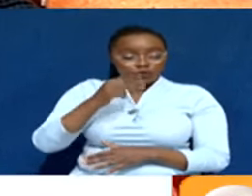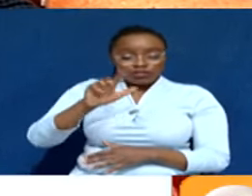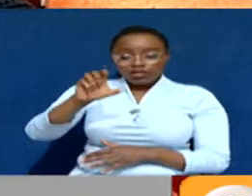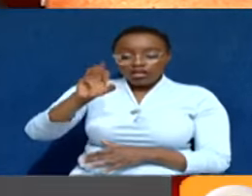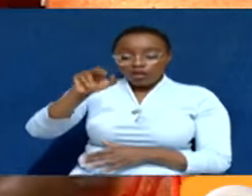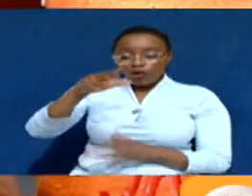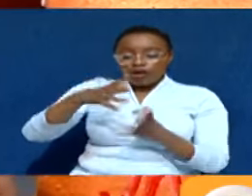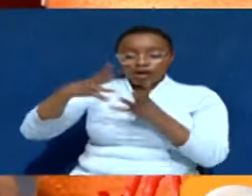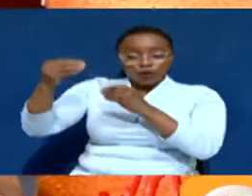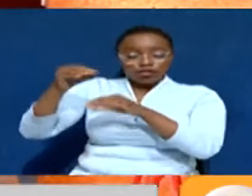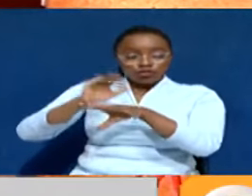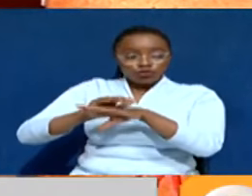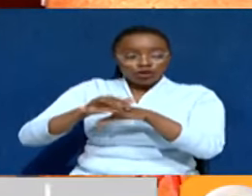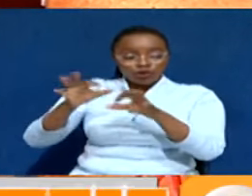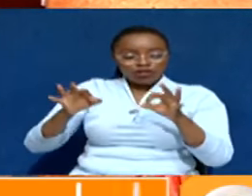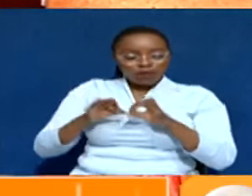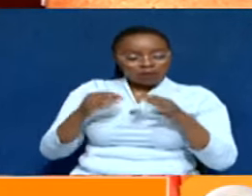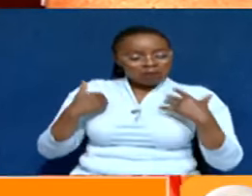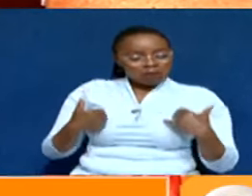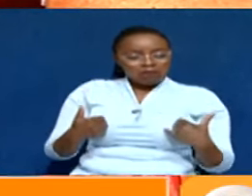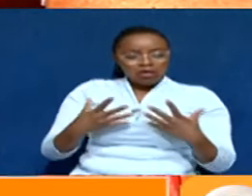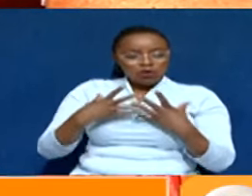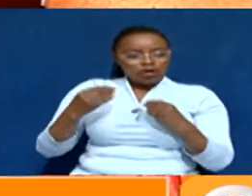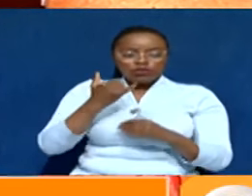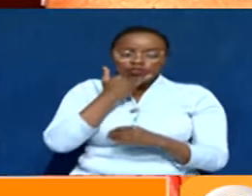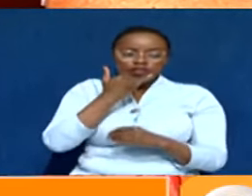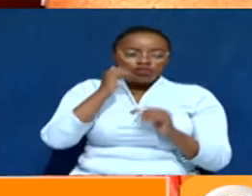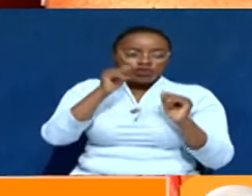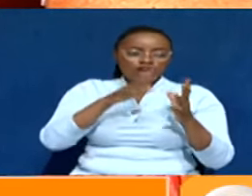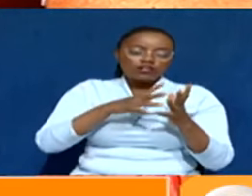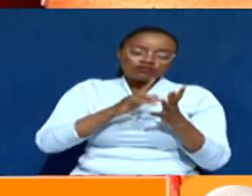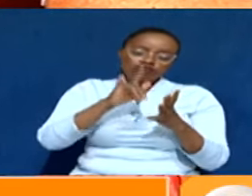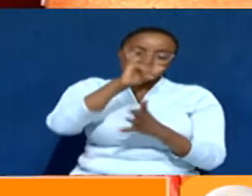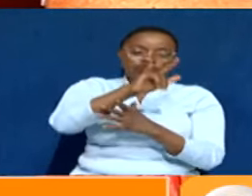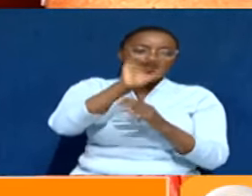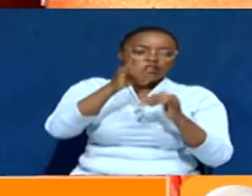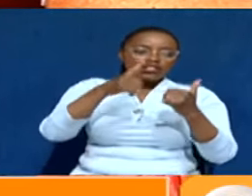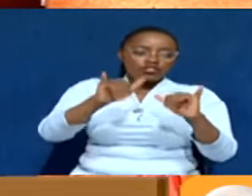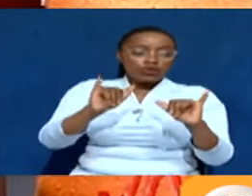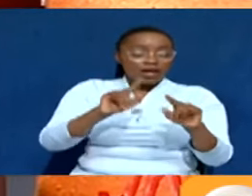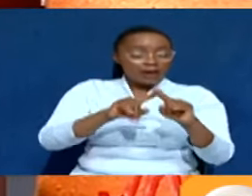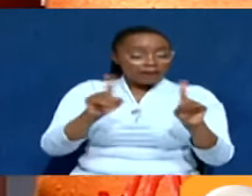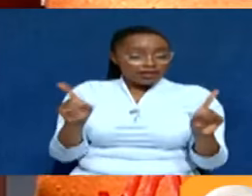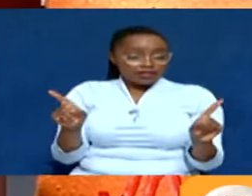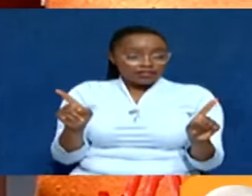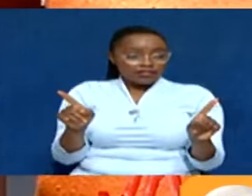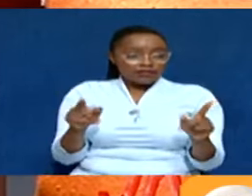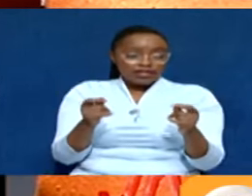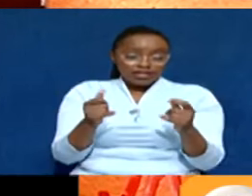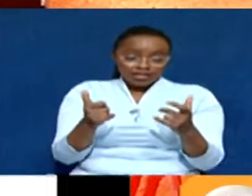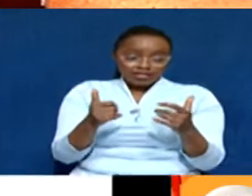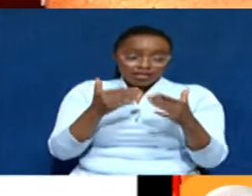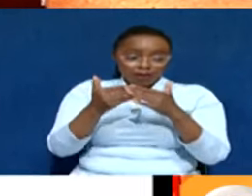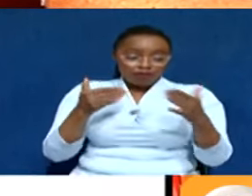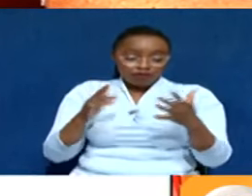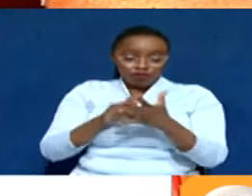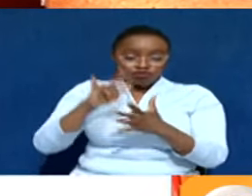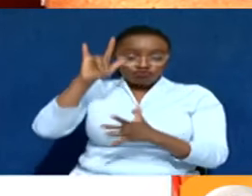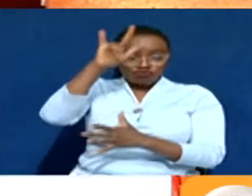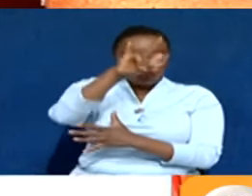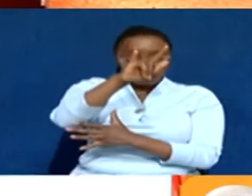one, alienda mkono mzuri, mi nikaamkia mkono mbaya. You can go there, try your luck. Yeah, but at least before you